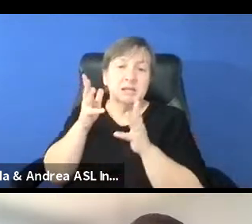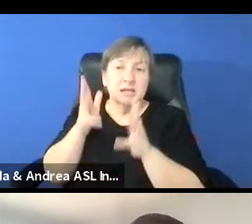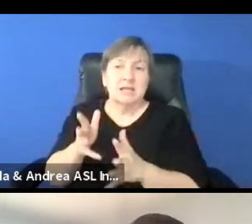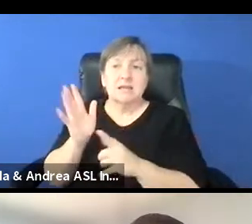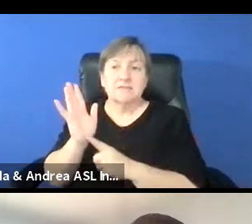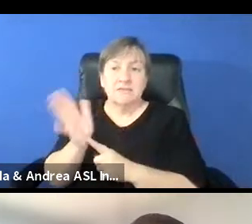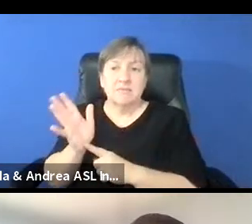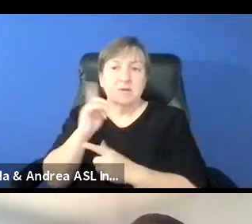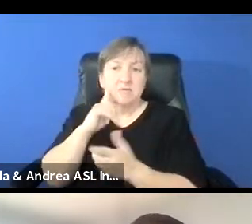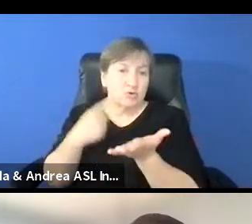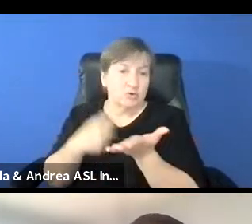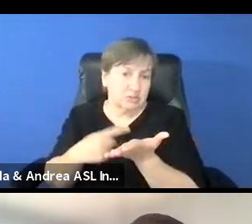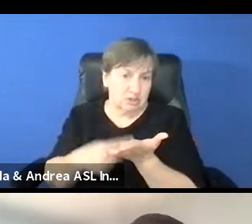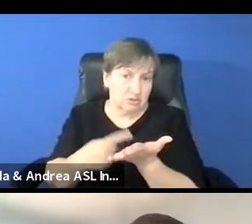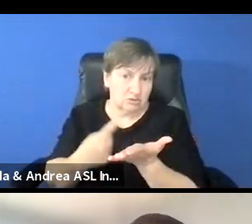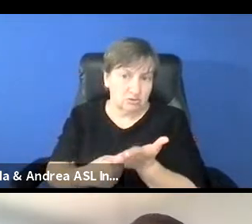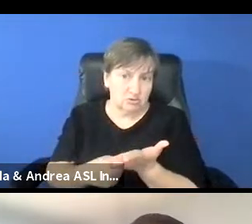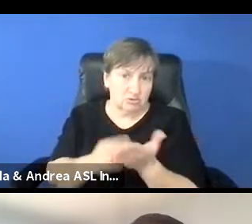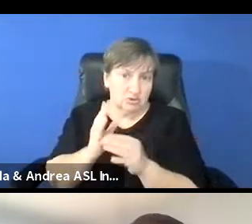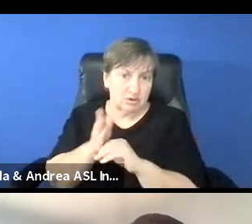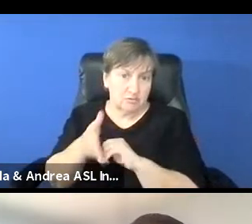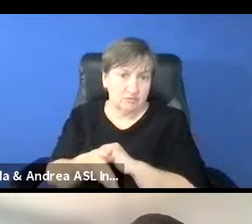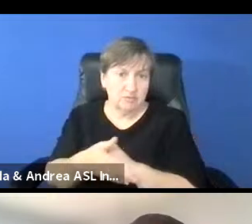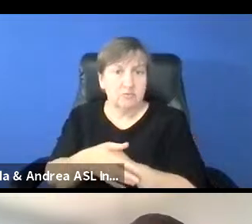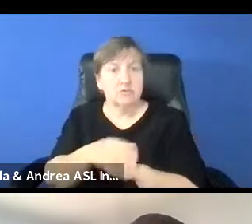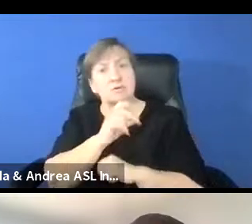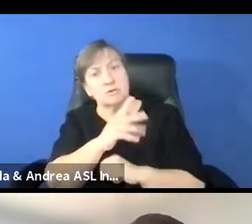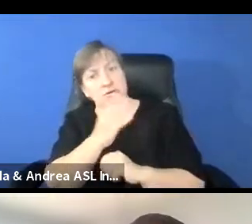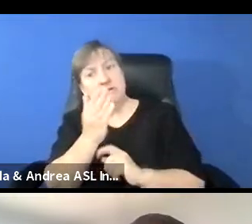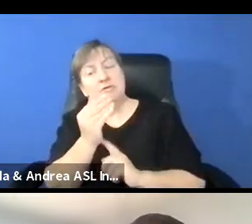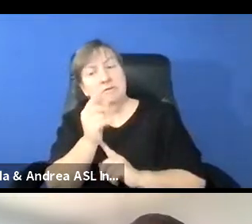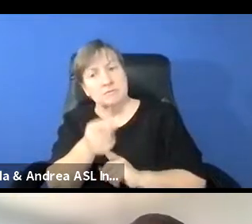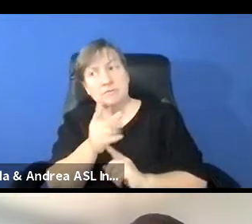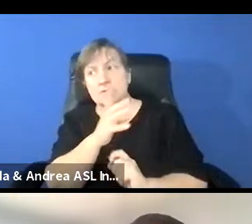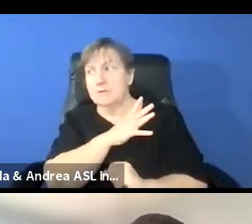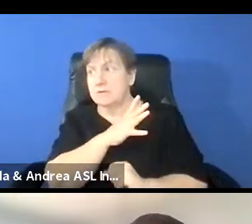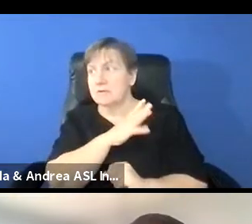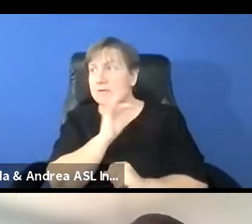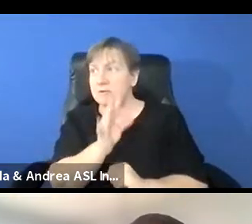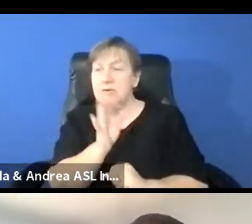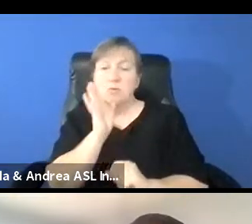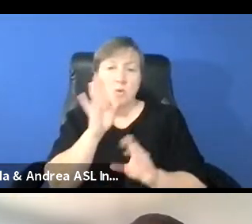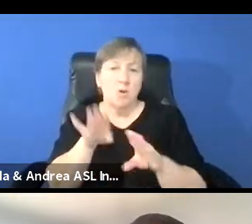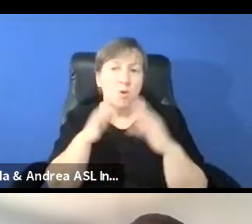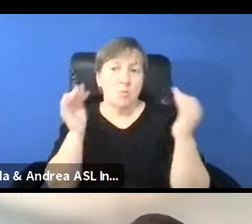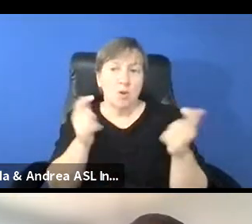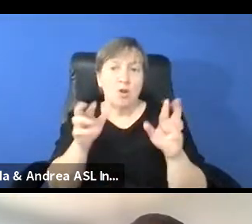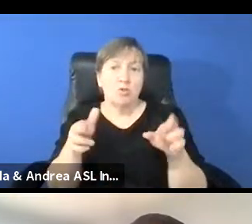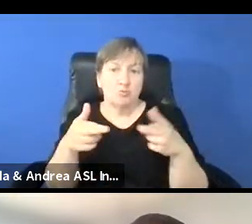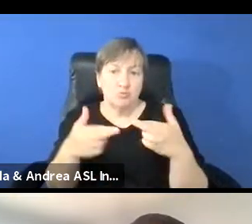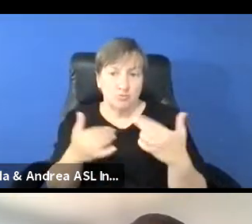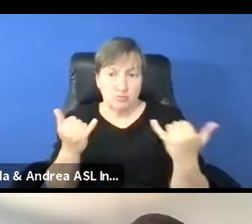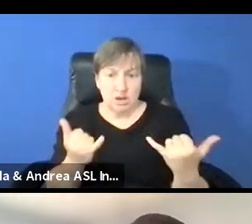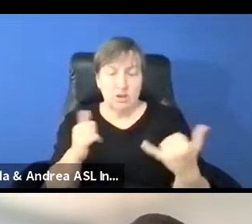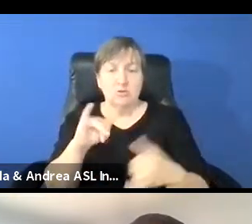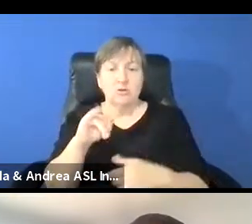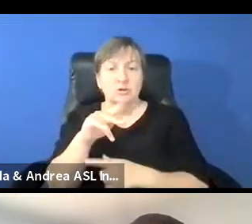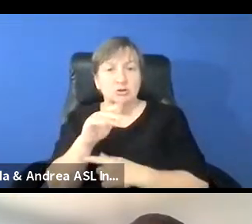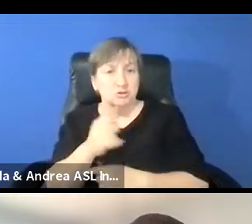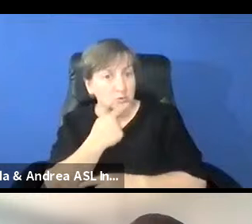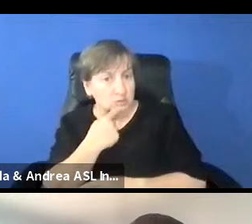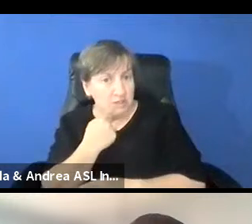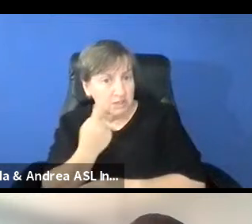for discussion. Okay, 15 minutes it is, okay. And we'll open all rooms now. And Jake, you were saying